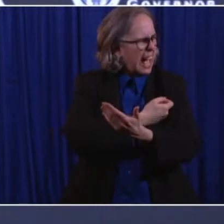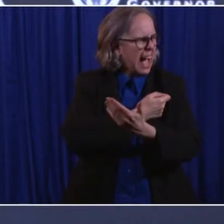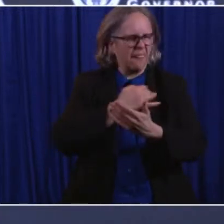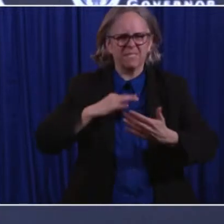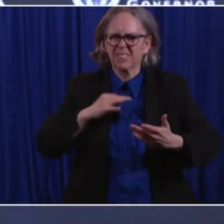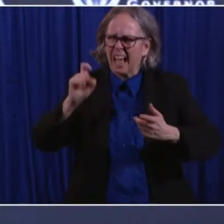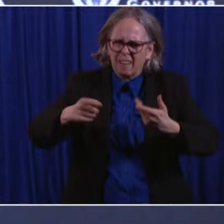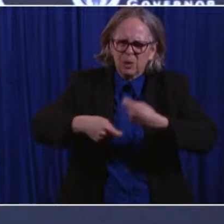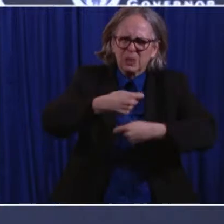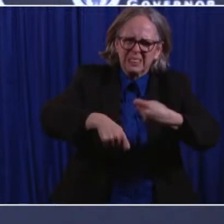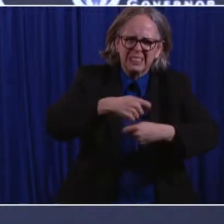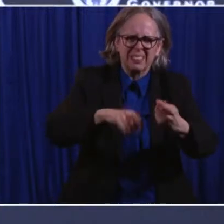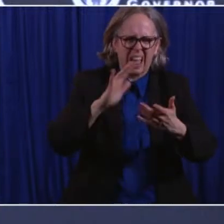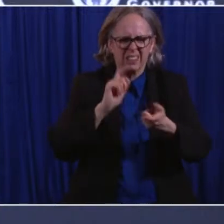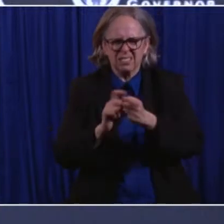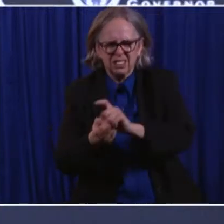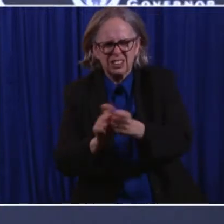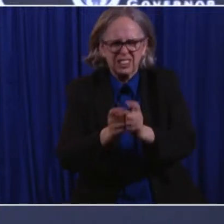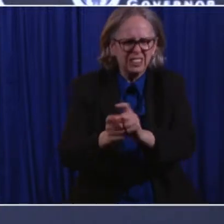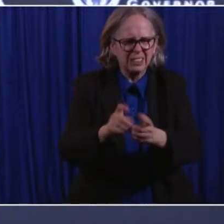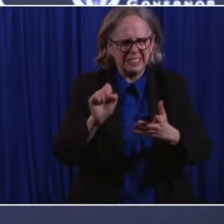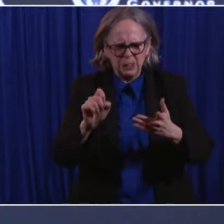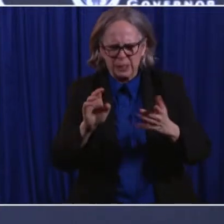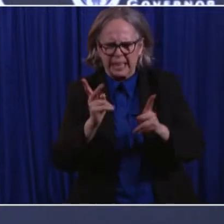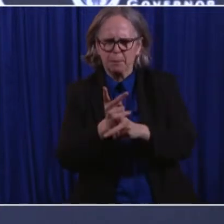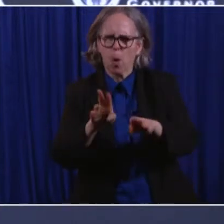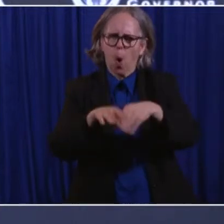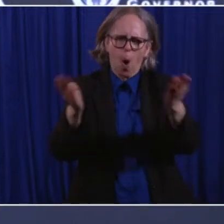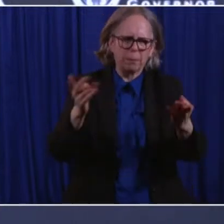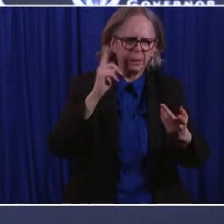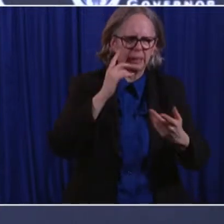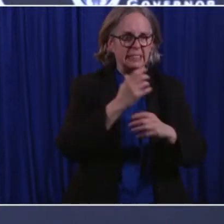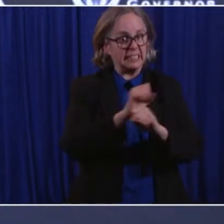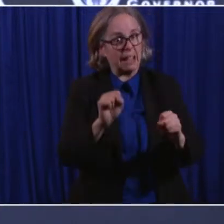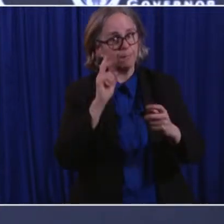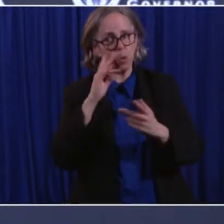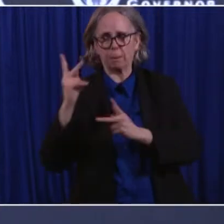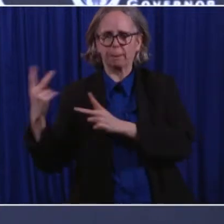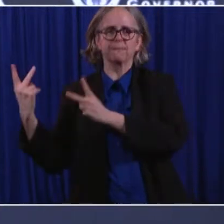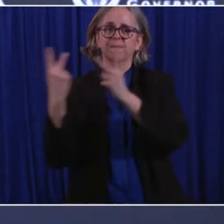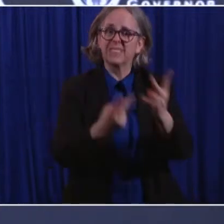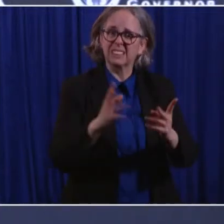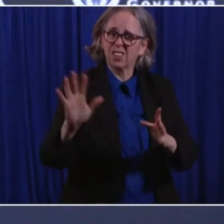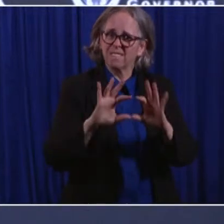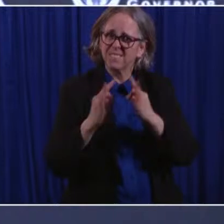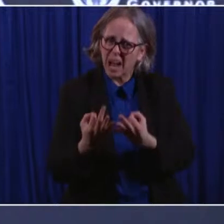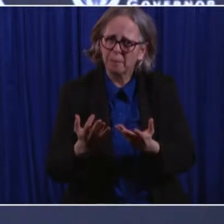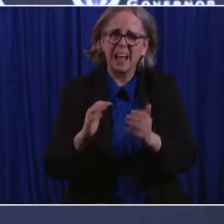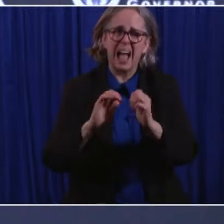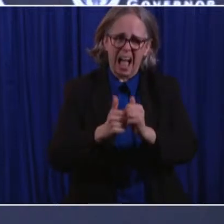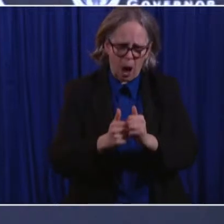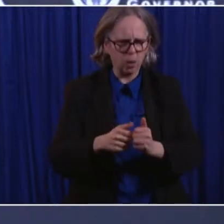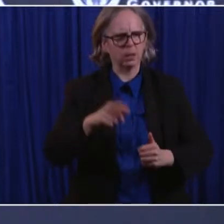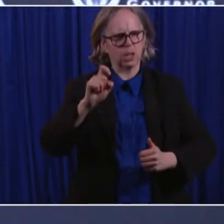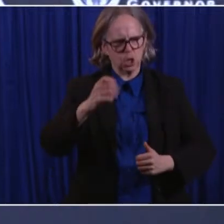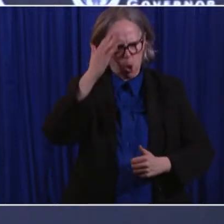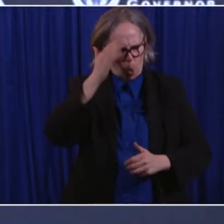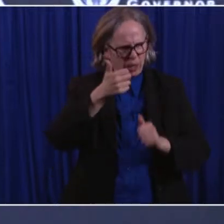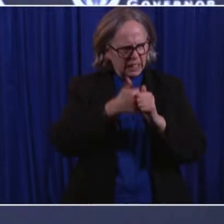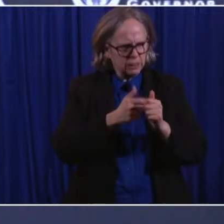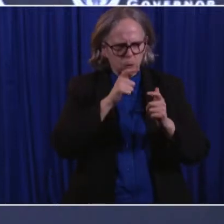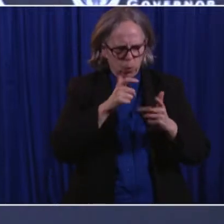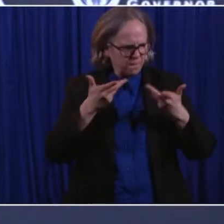open, have decent visitation, is to make sure everyone in that nursing home is vaccinated. And if you have a loved